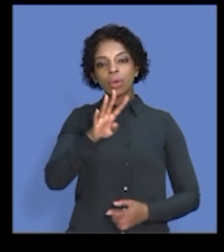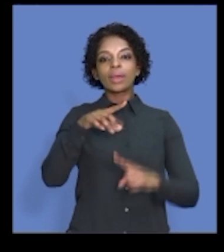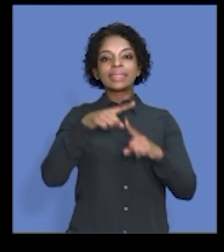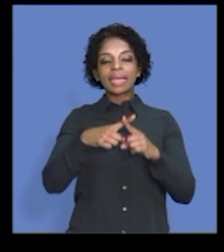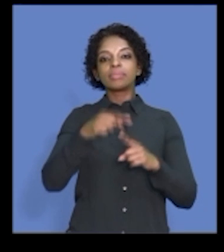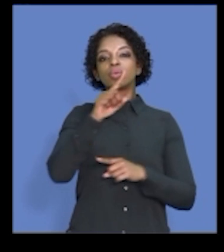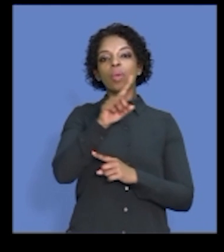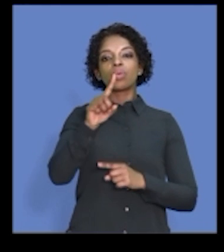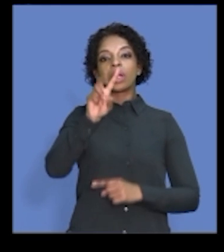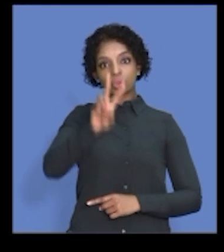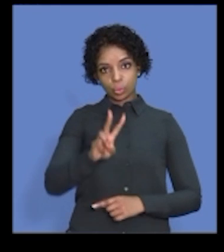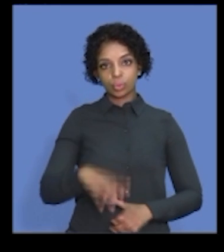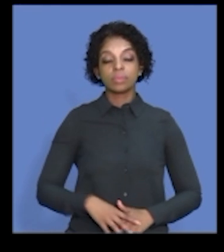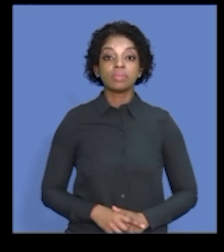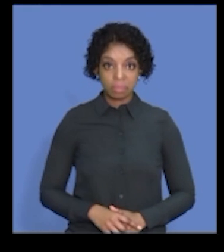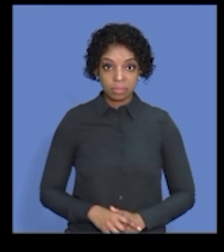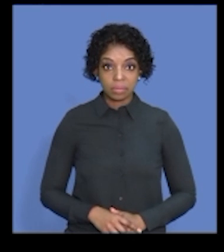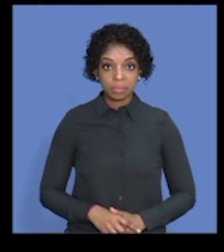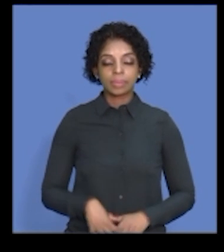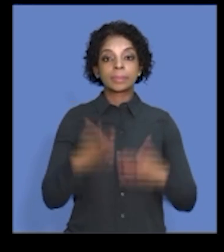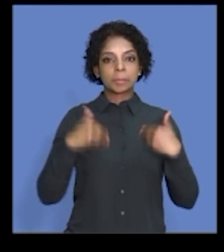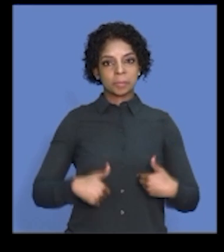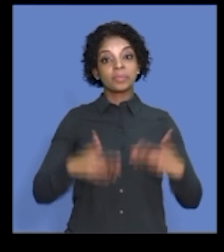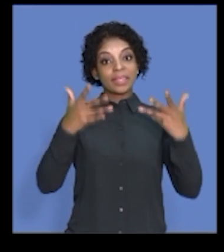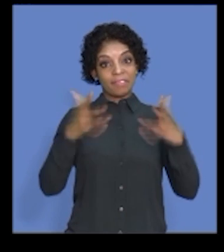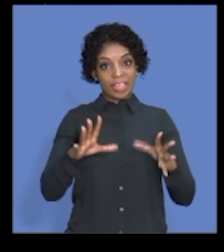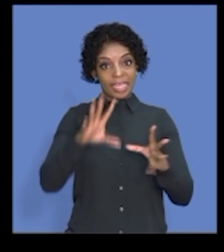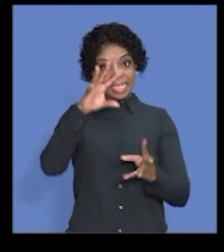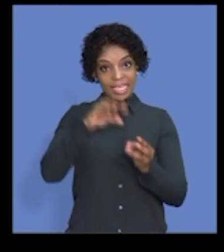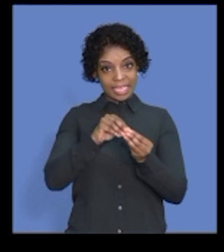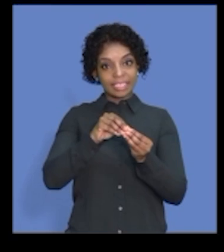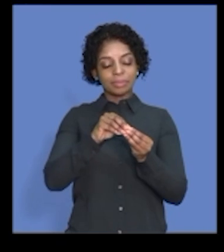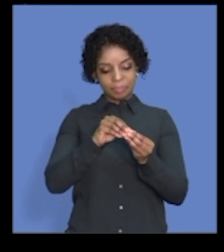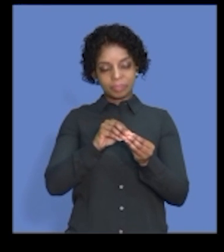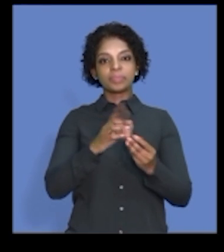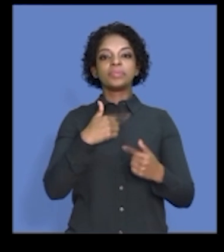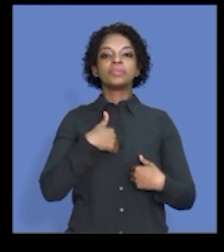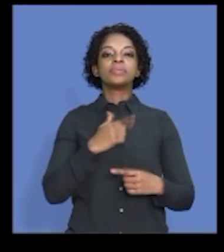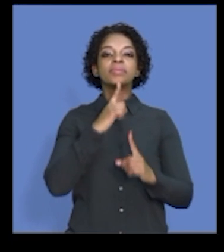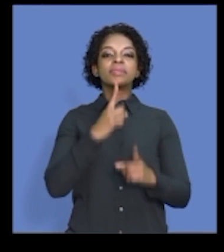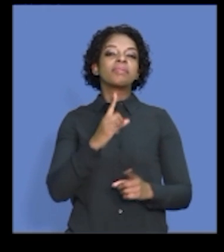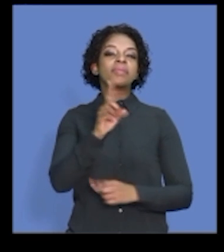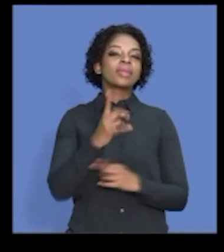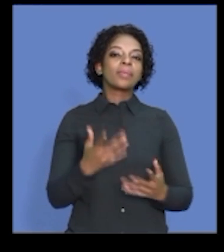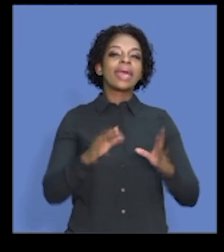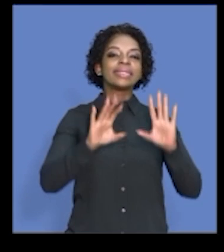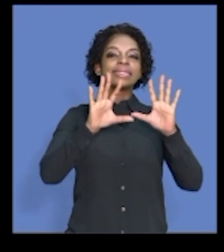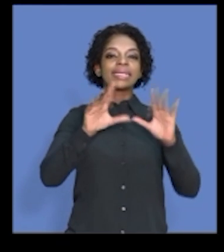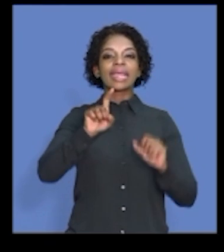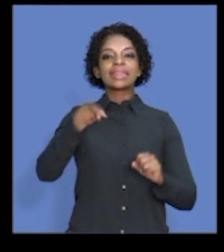126,224 times 112. Okay? Once I've done that, I now calculate my x to be